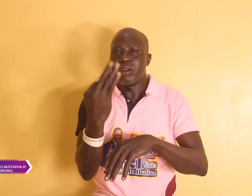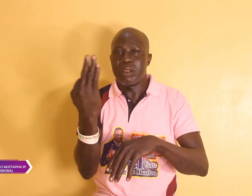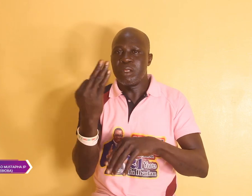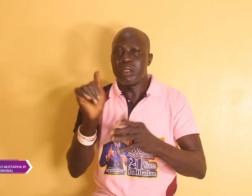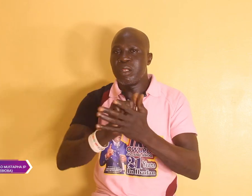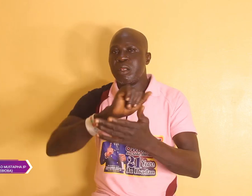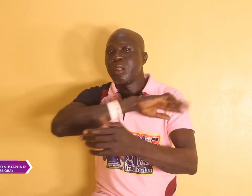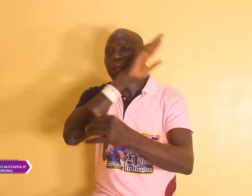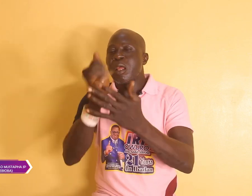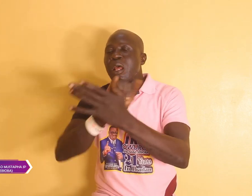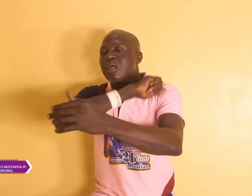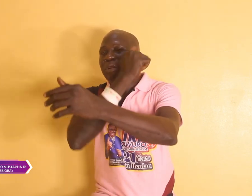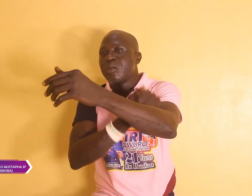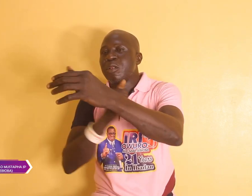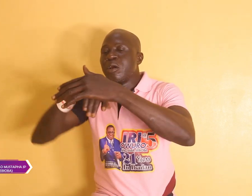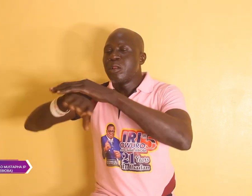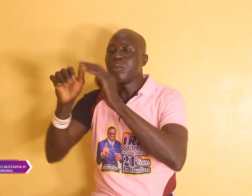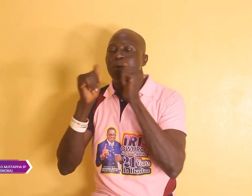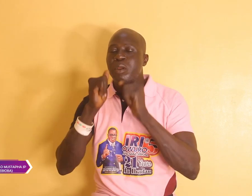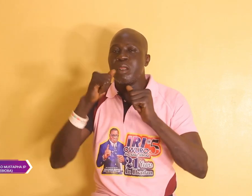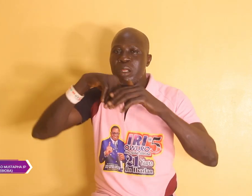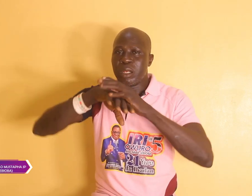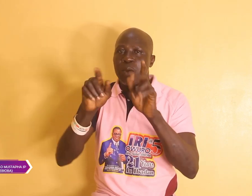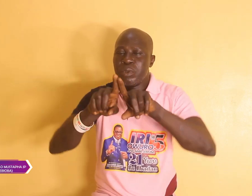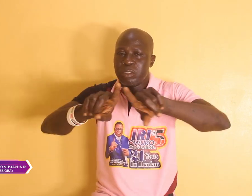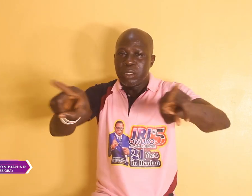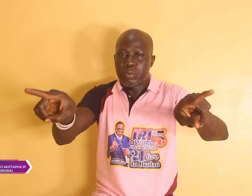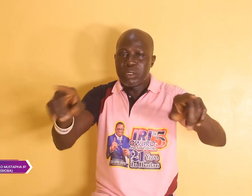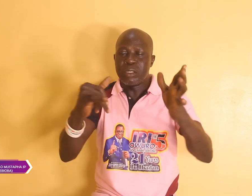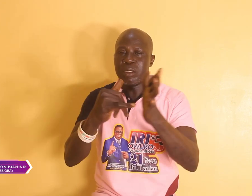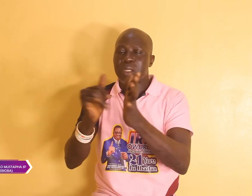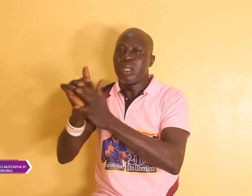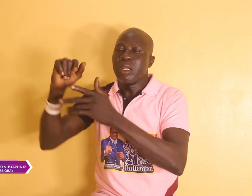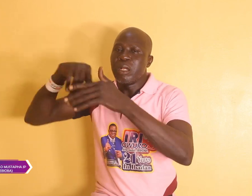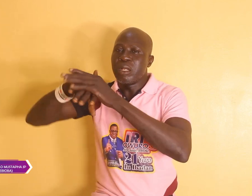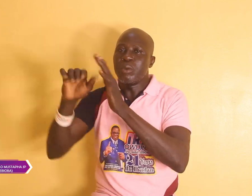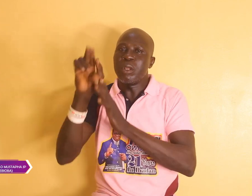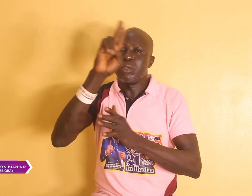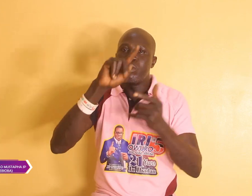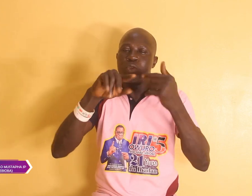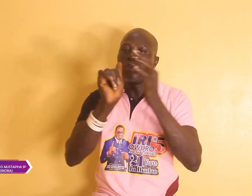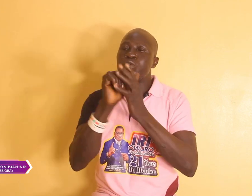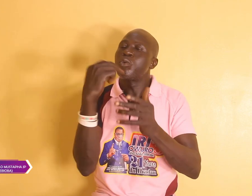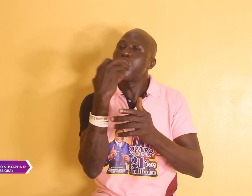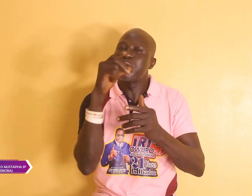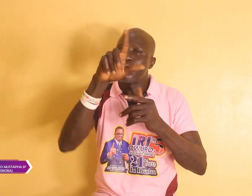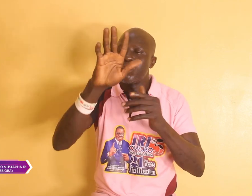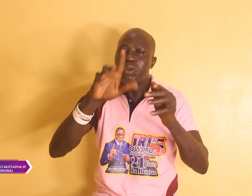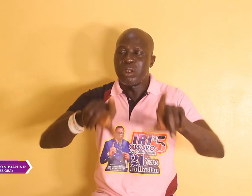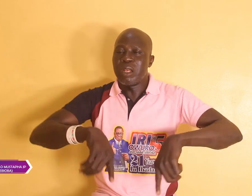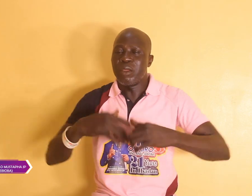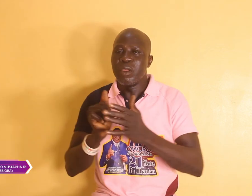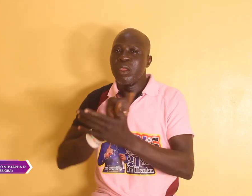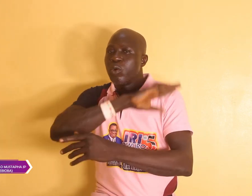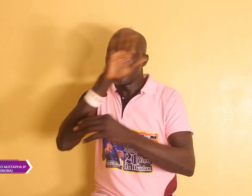friday ase agbara to wa nu re authority of power that dwells in you that will be set aside ni mo bi so tele sa aye re I prophesy to your life where bi